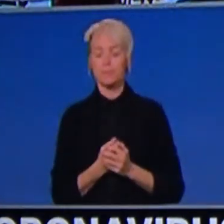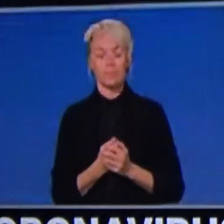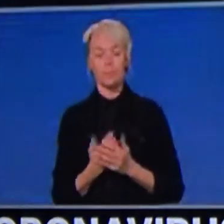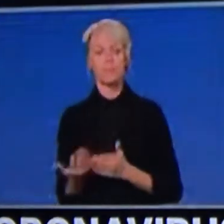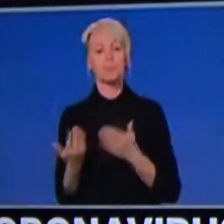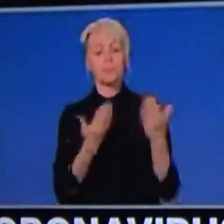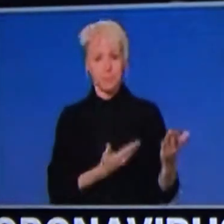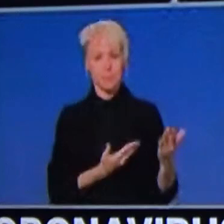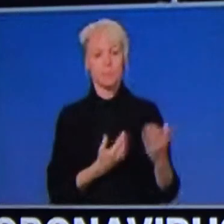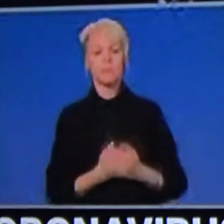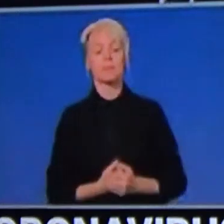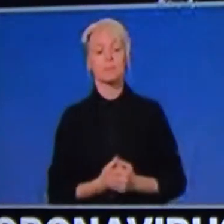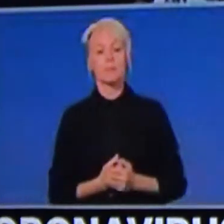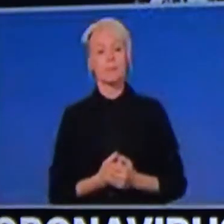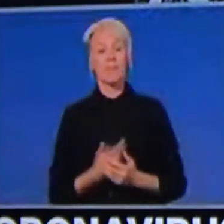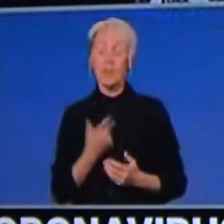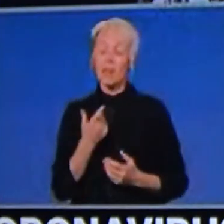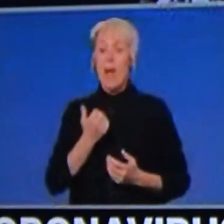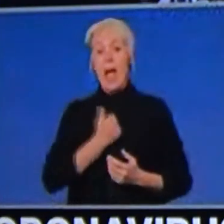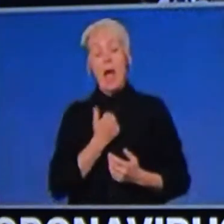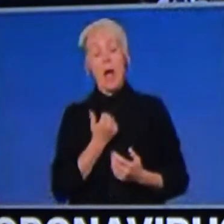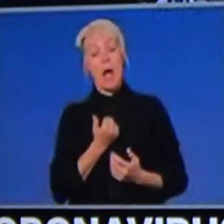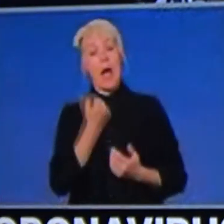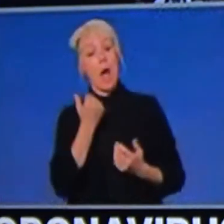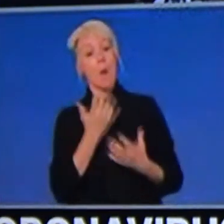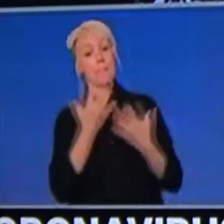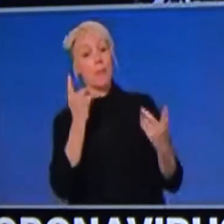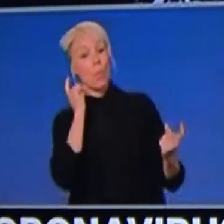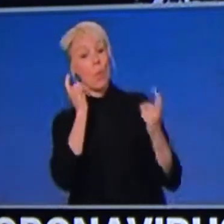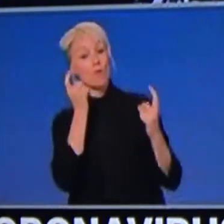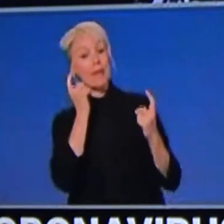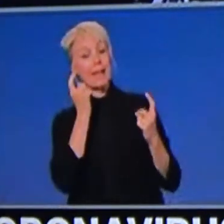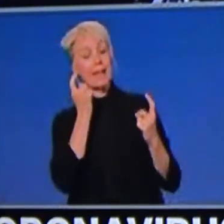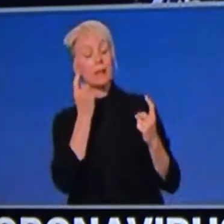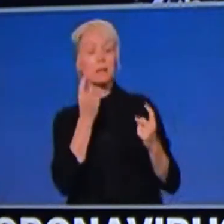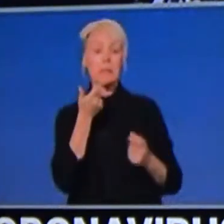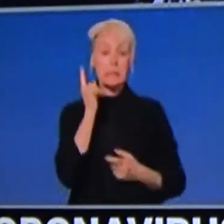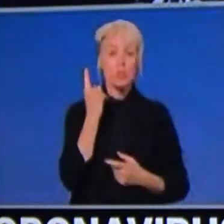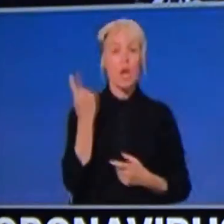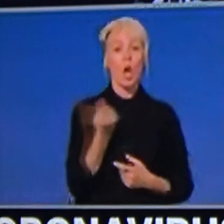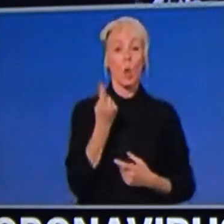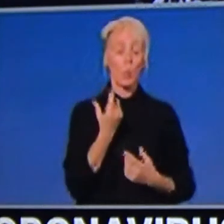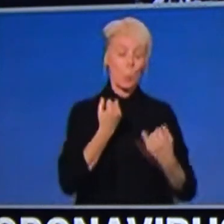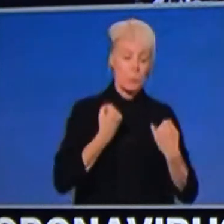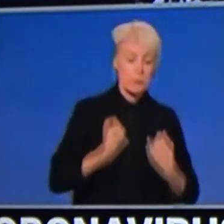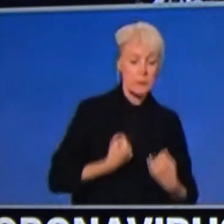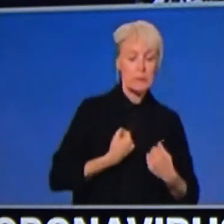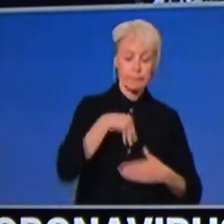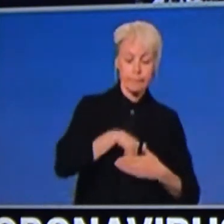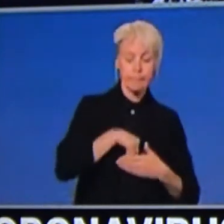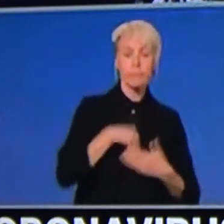recommended that older teachers and teachers with chronic disease not be working in the classroom, but we also are